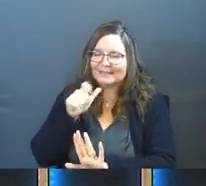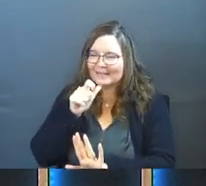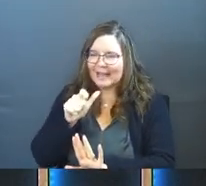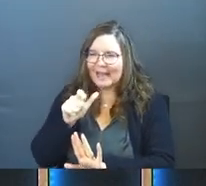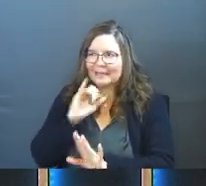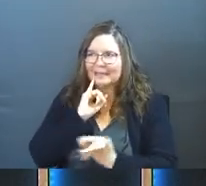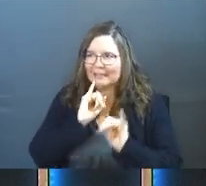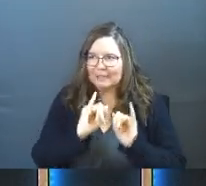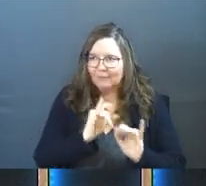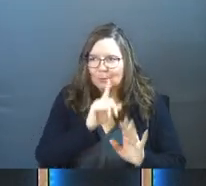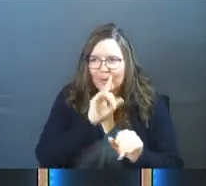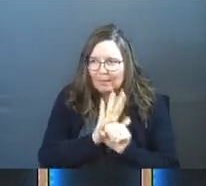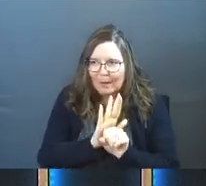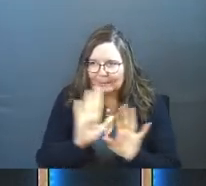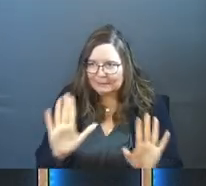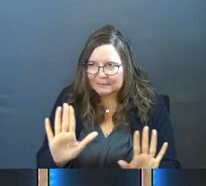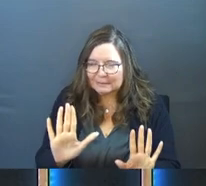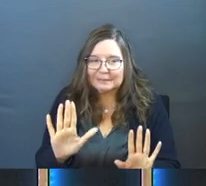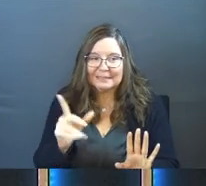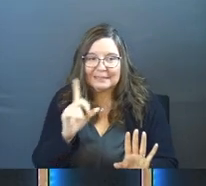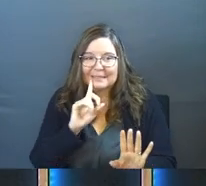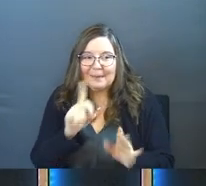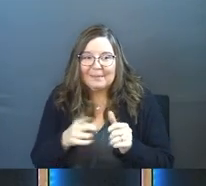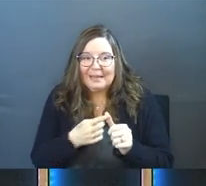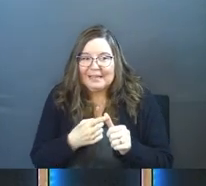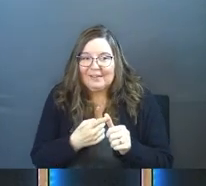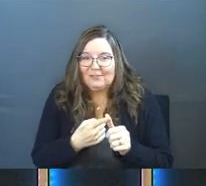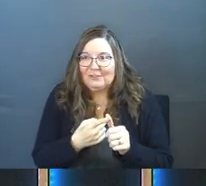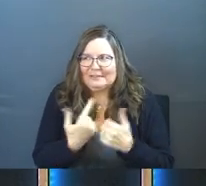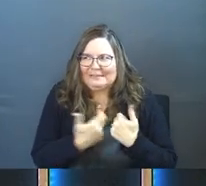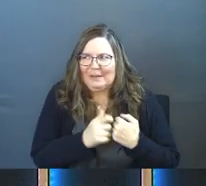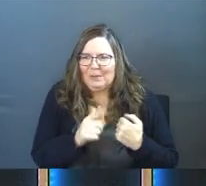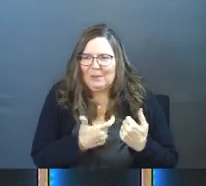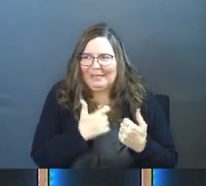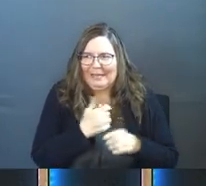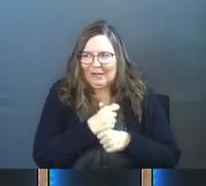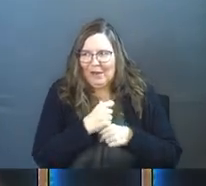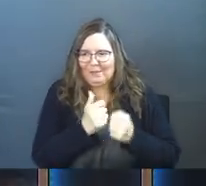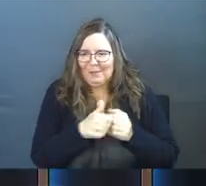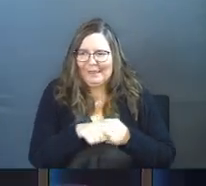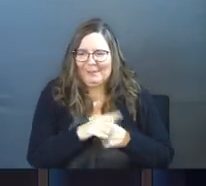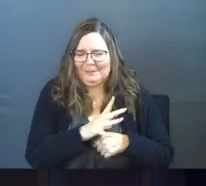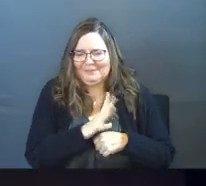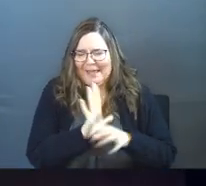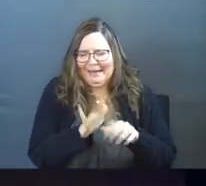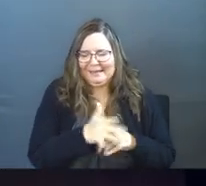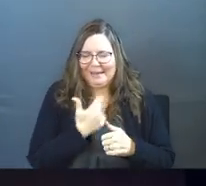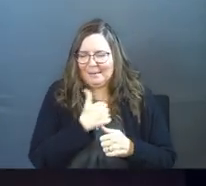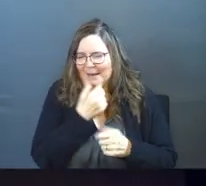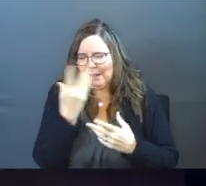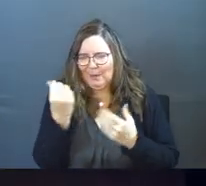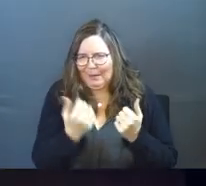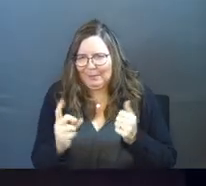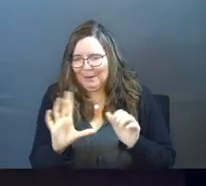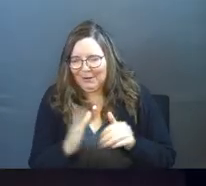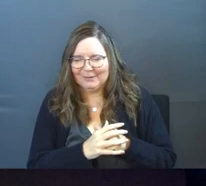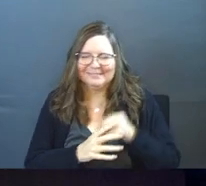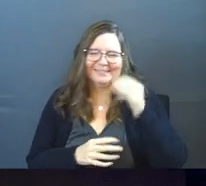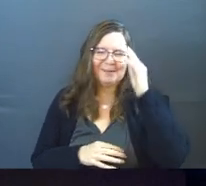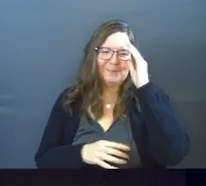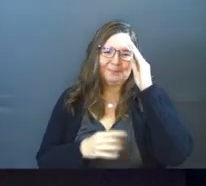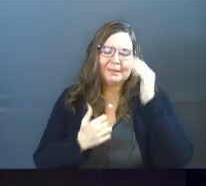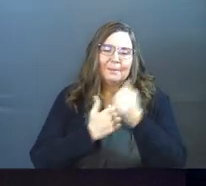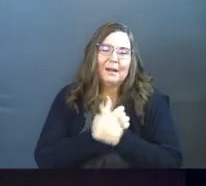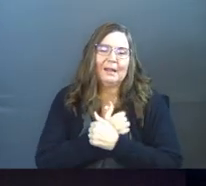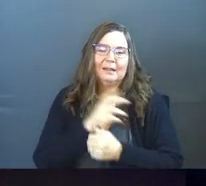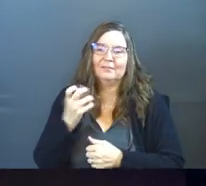not an interview. I promise you. Like, it's barely even a first date. Like, we're only getting coffee with them. It's fine. Like, I'm not going anywhere. But